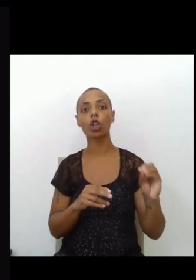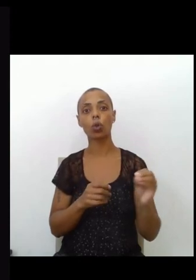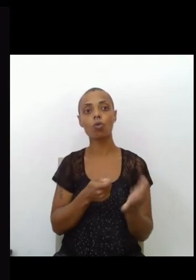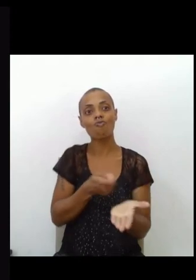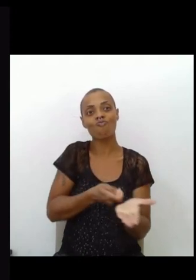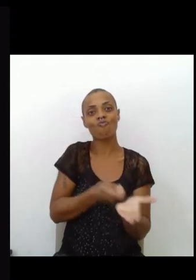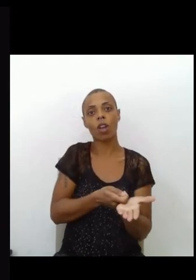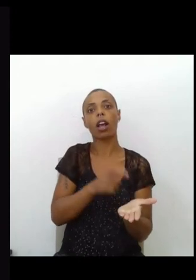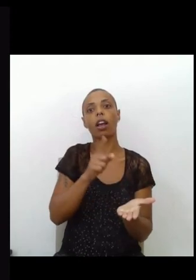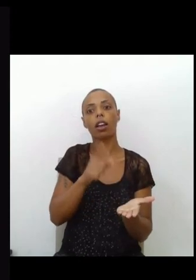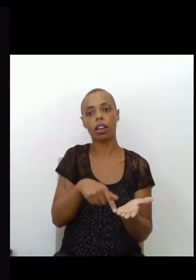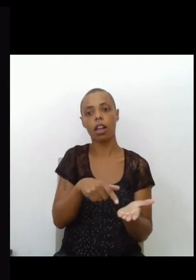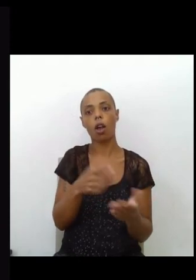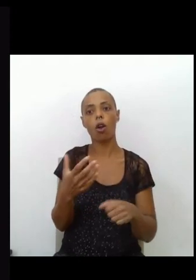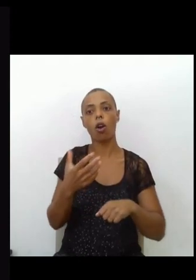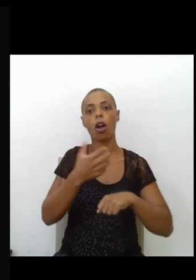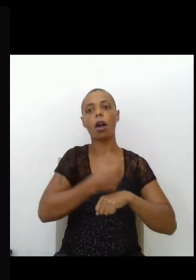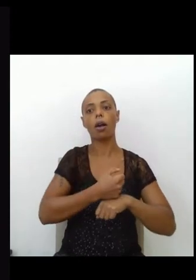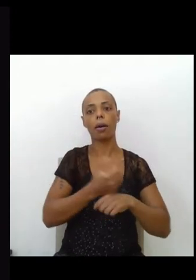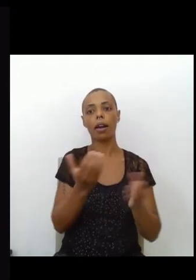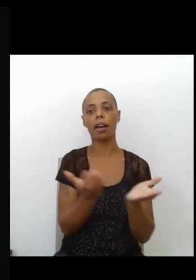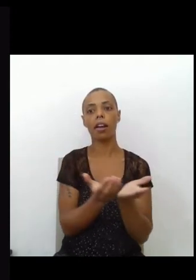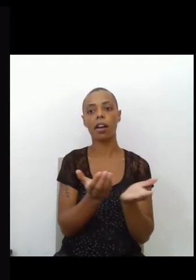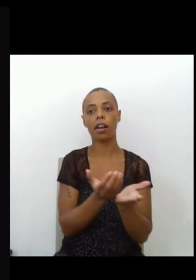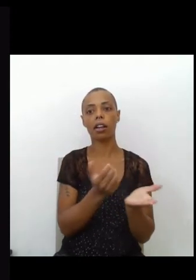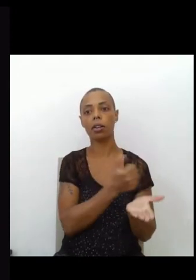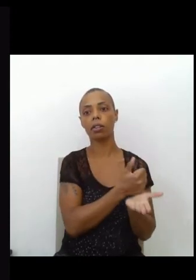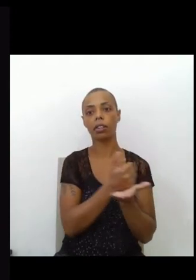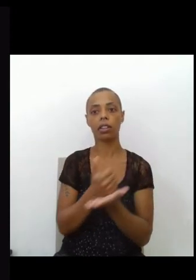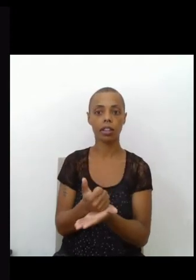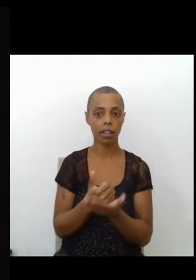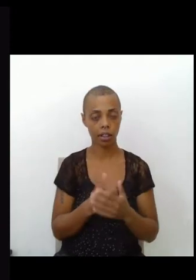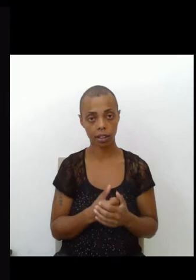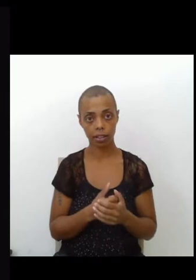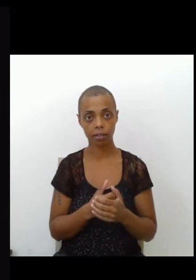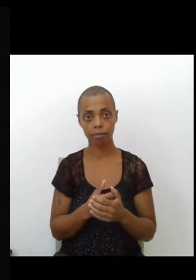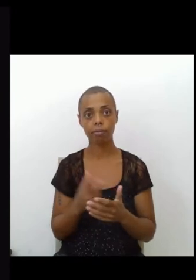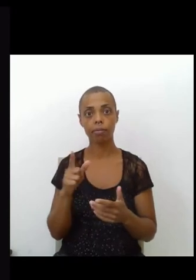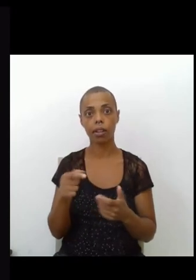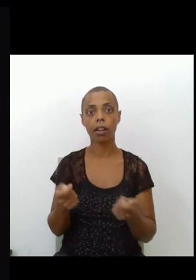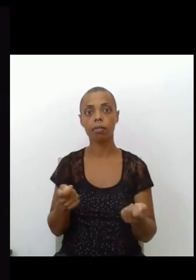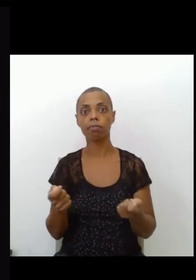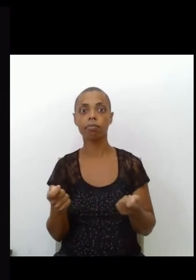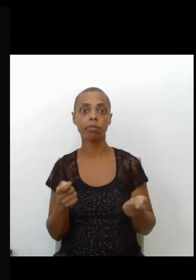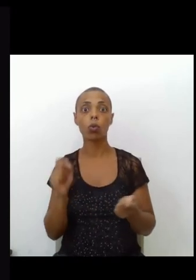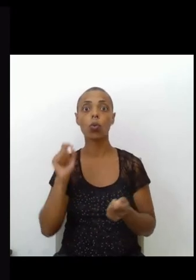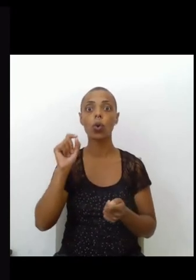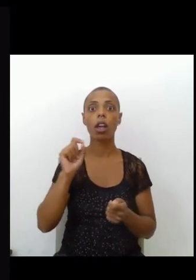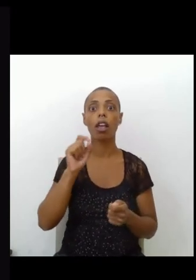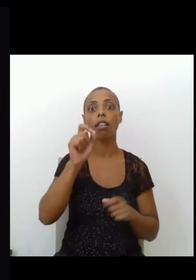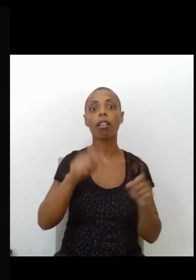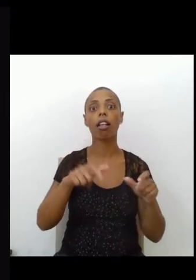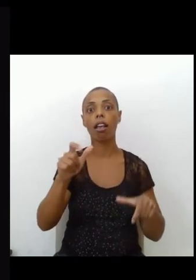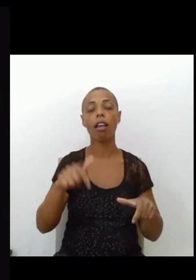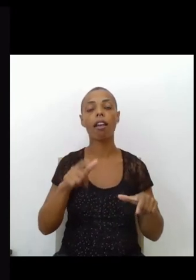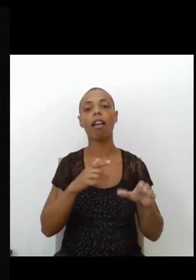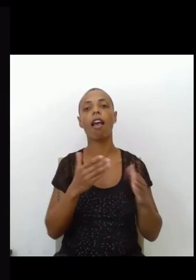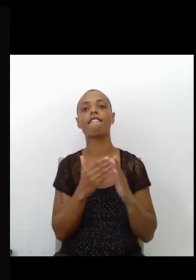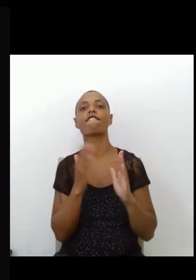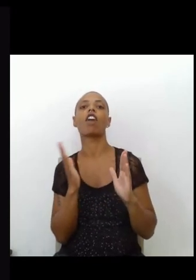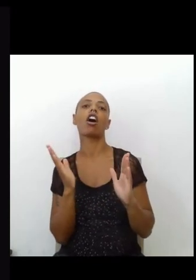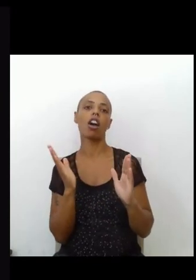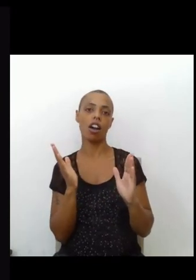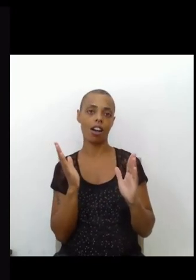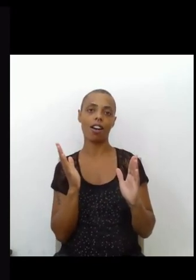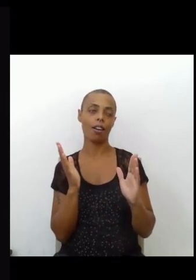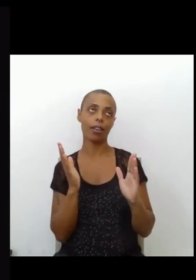which polices and legislates what and who is dimmed outside of the normal and inverted commas and thus furthest